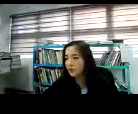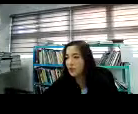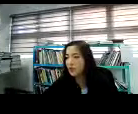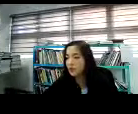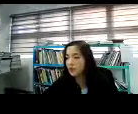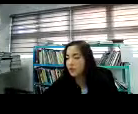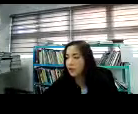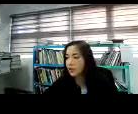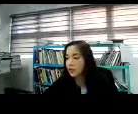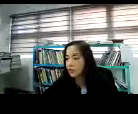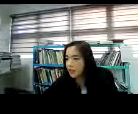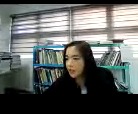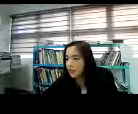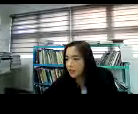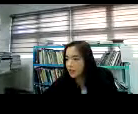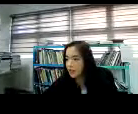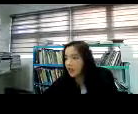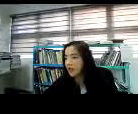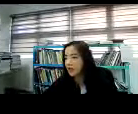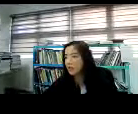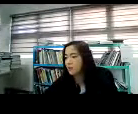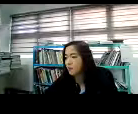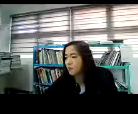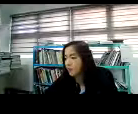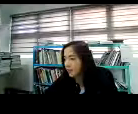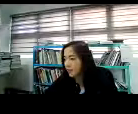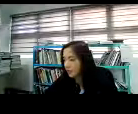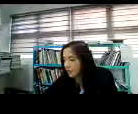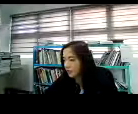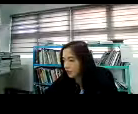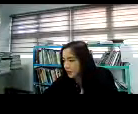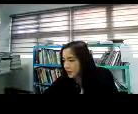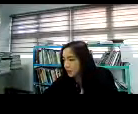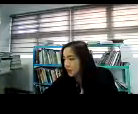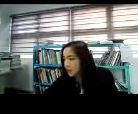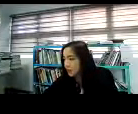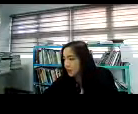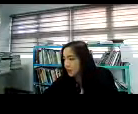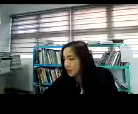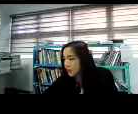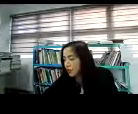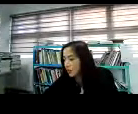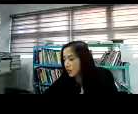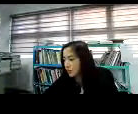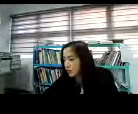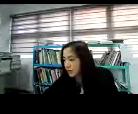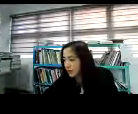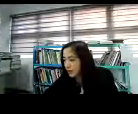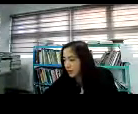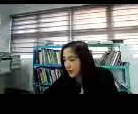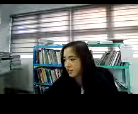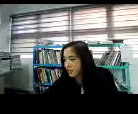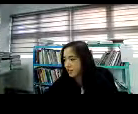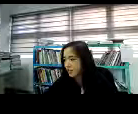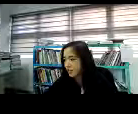the materials located in STII. And then, when we go down, may nakalagay po dito, download full